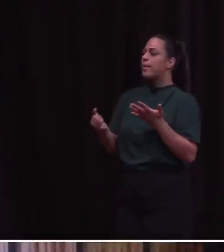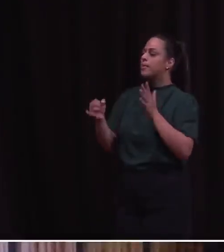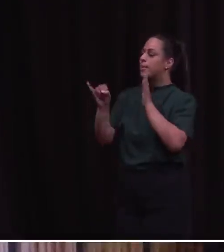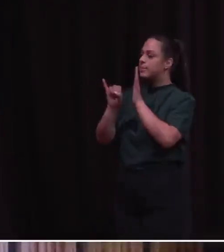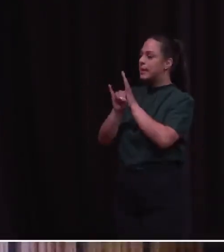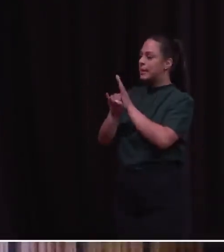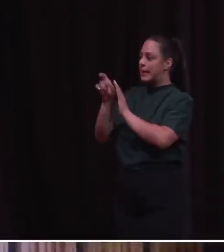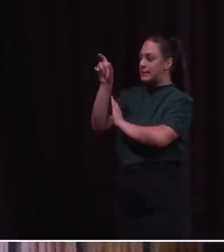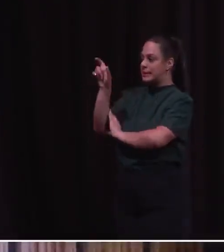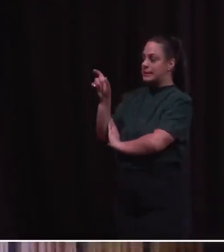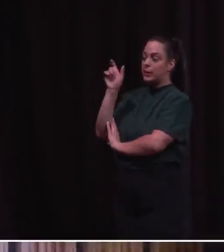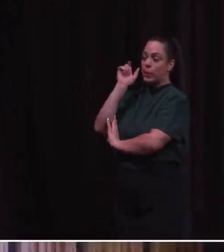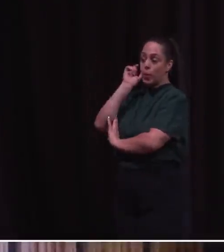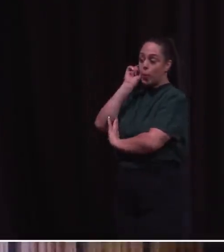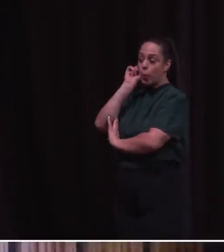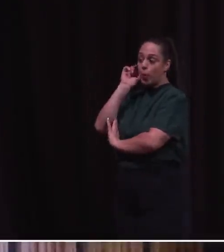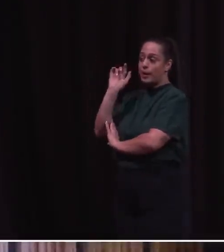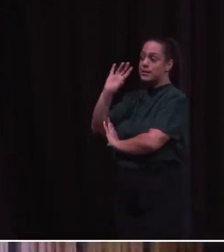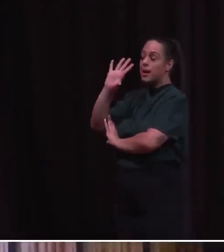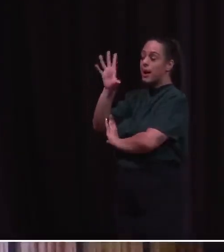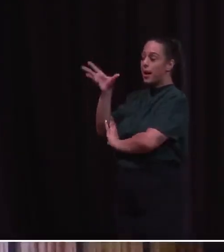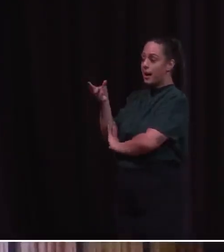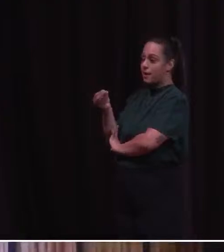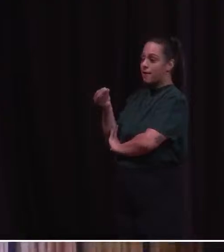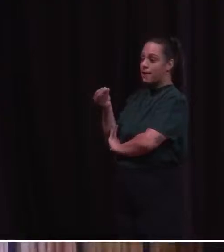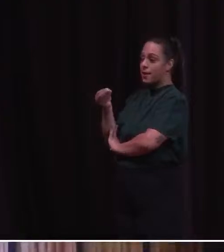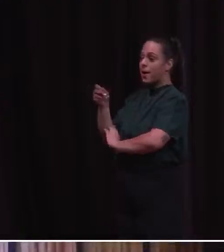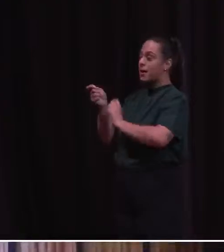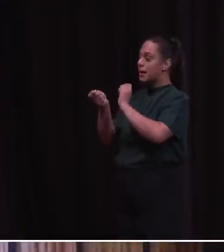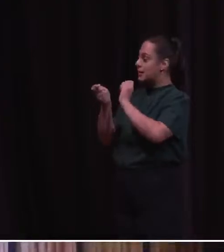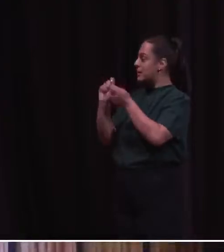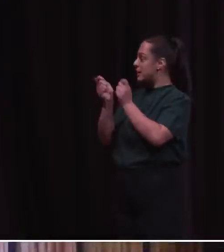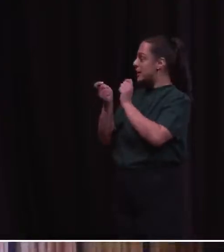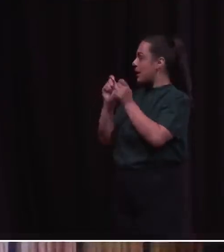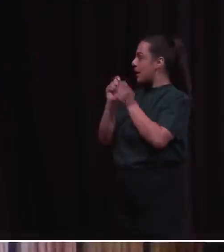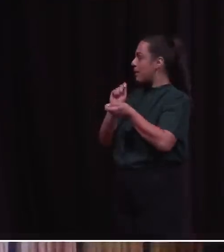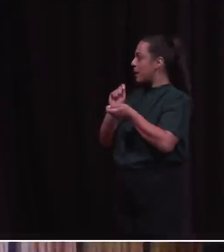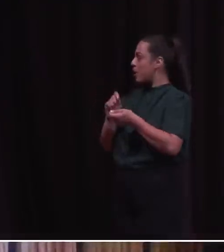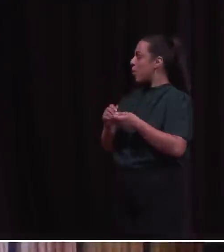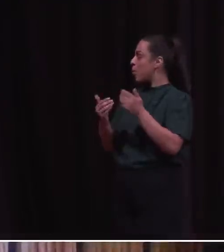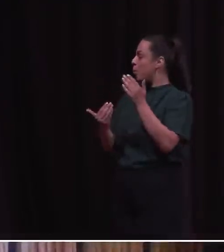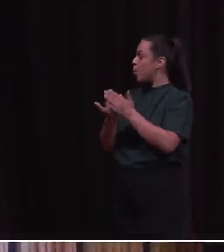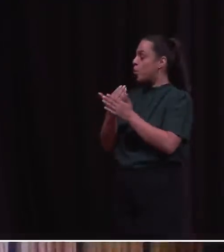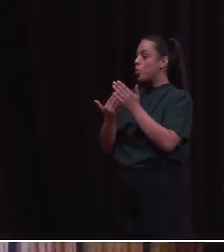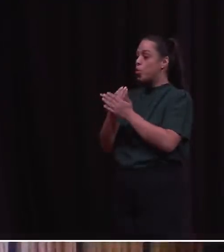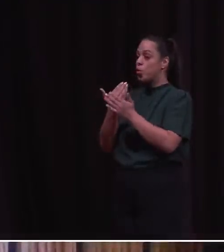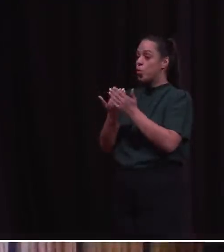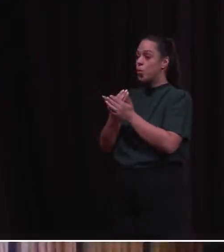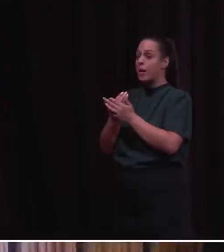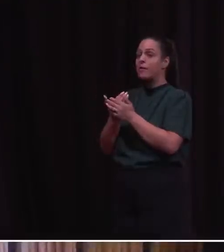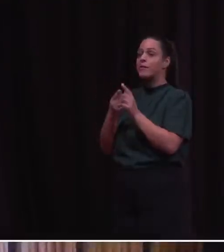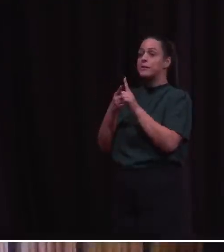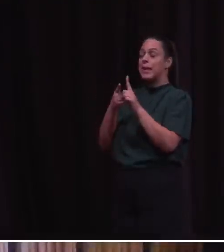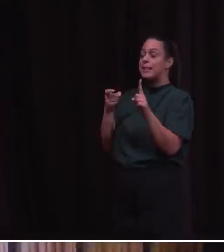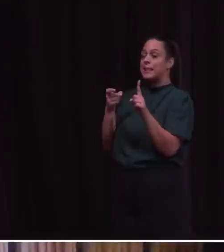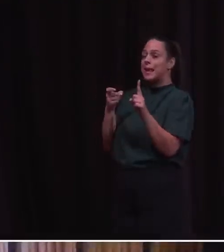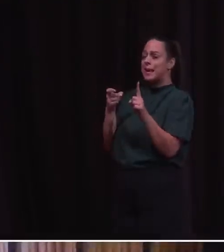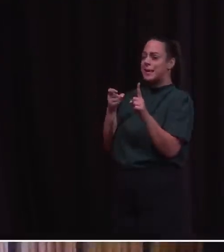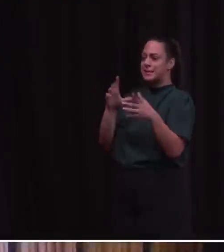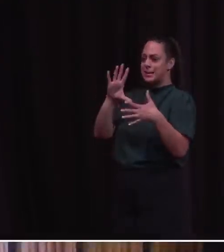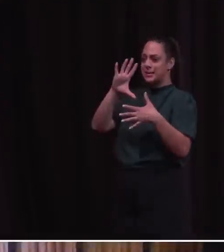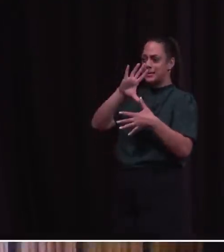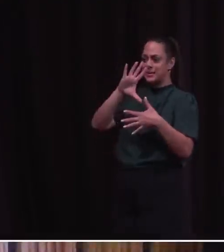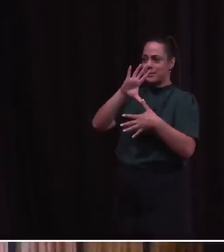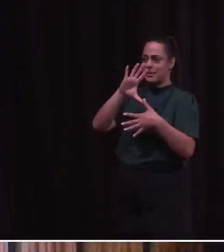ideas and standards? And the other one, you previously mentioned that there is no concept